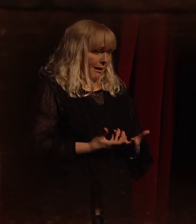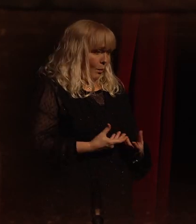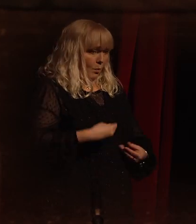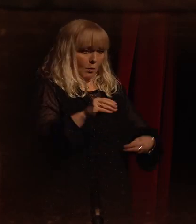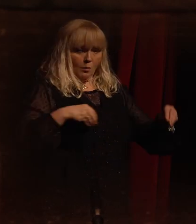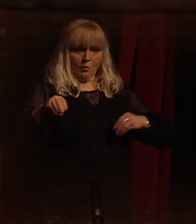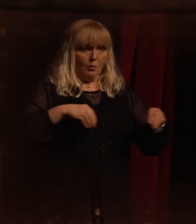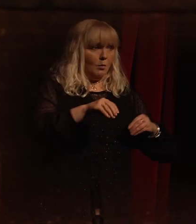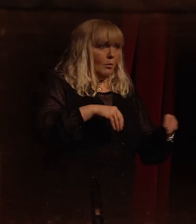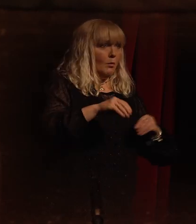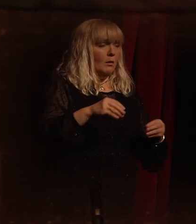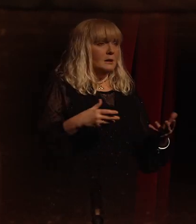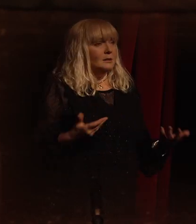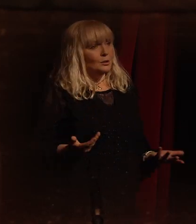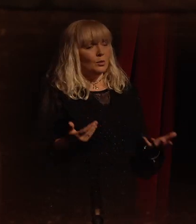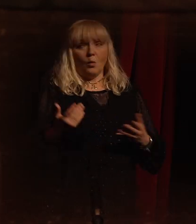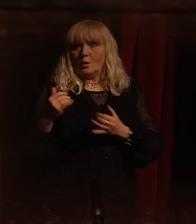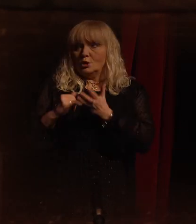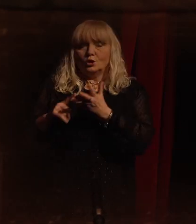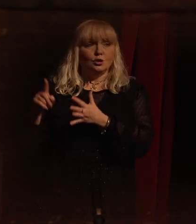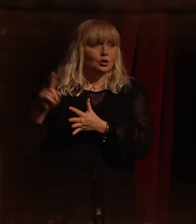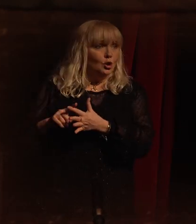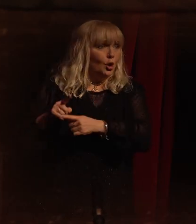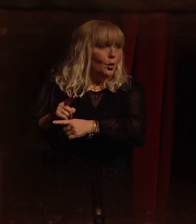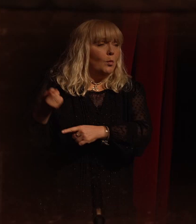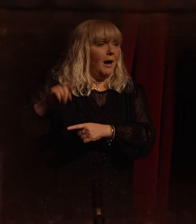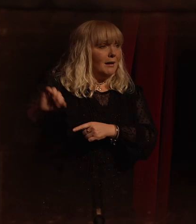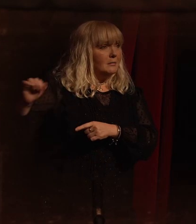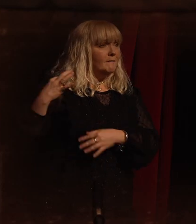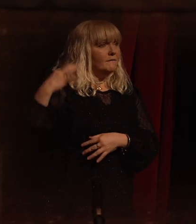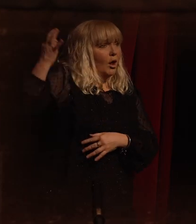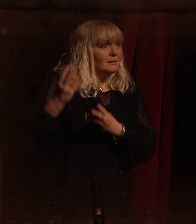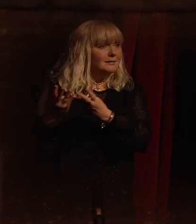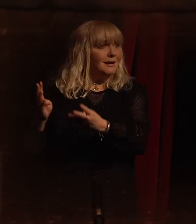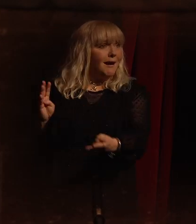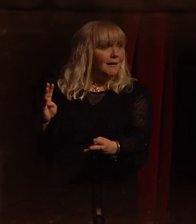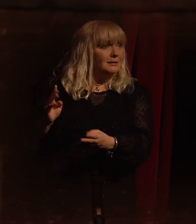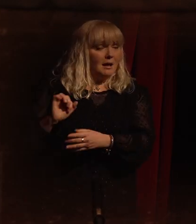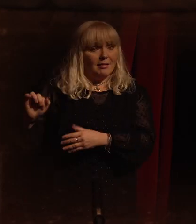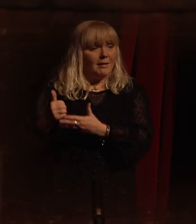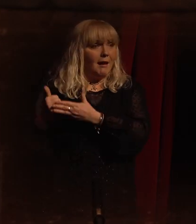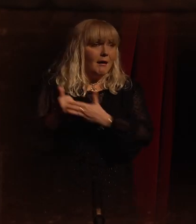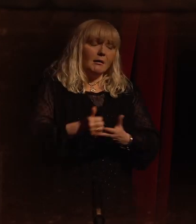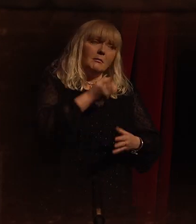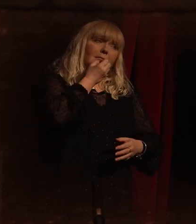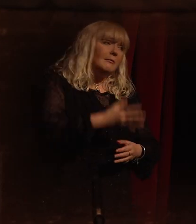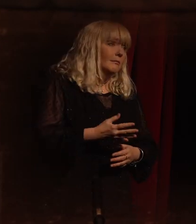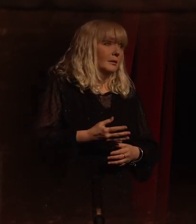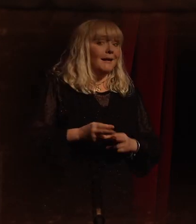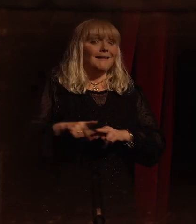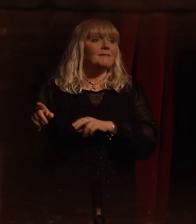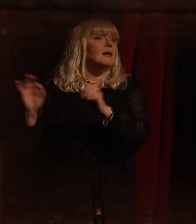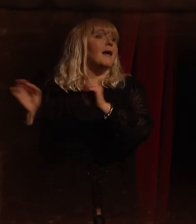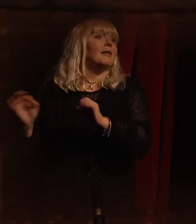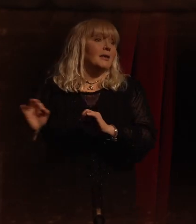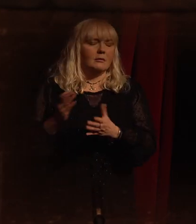Sue and the volunteers in the forum, we could not have given or look forward to give you the help that they've given you. So